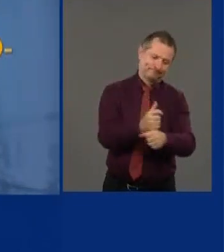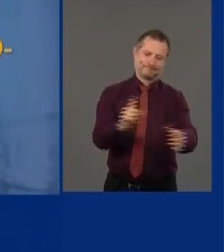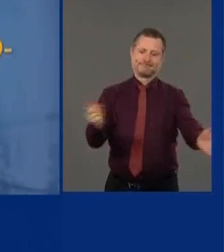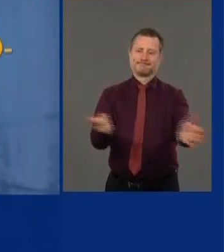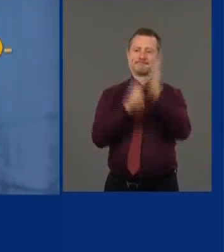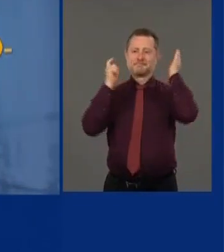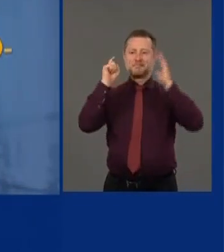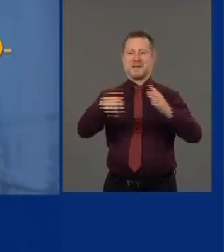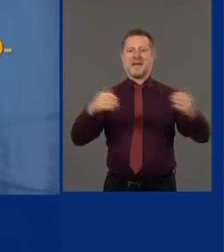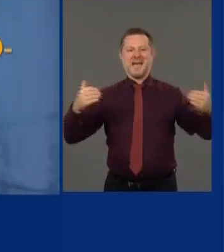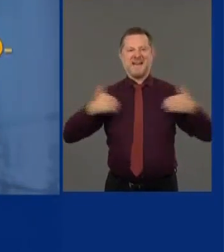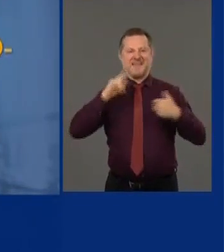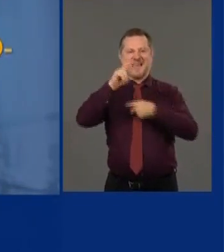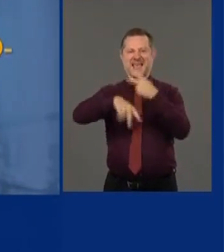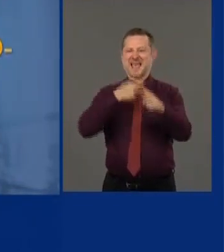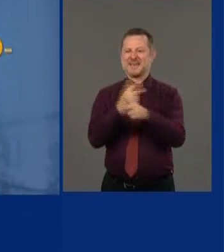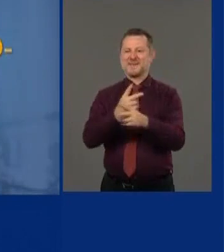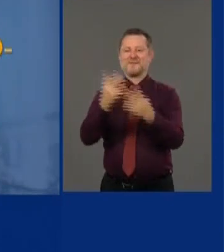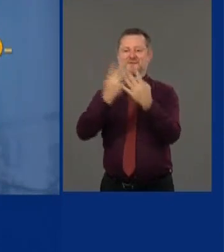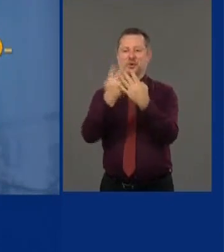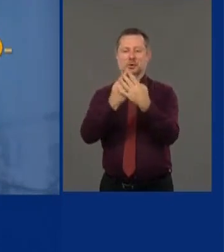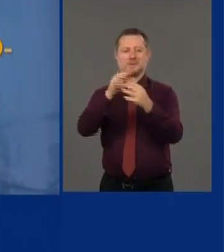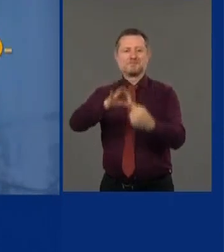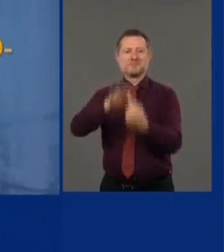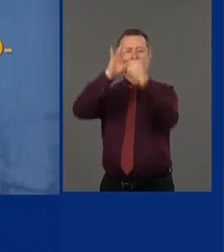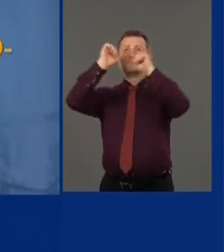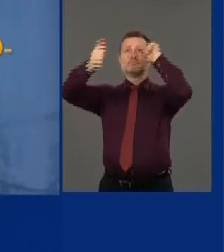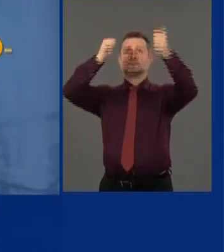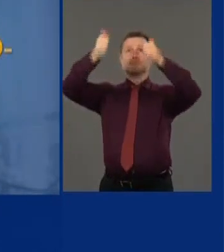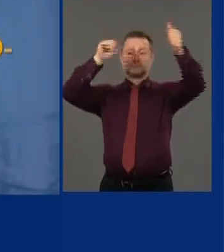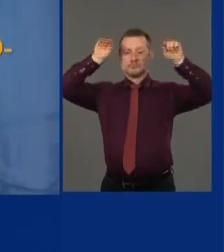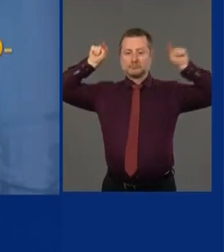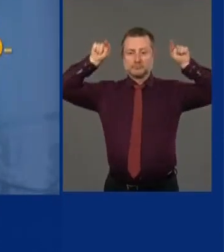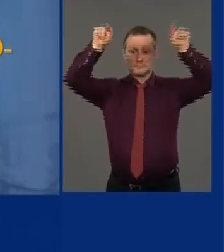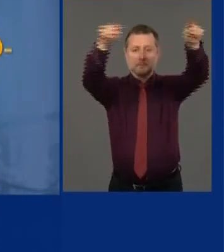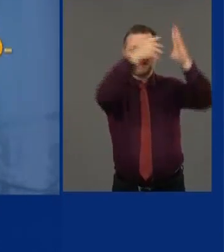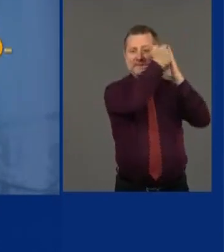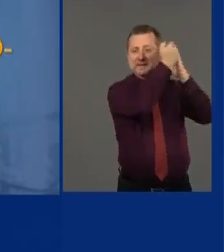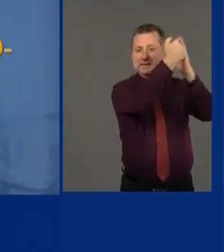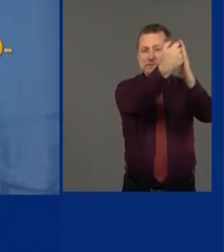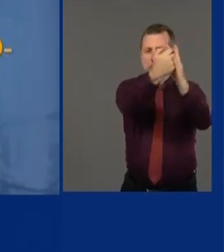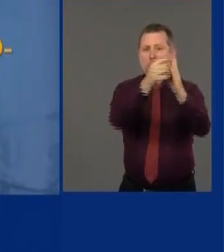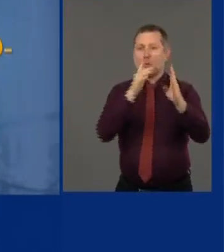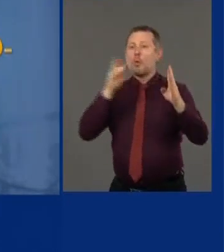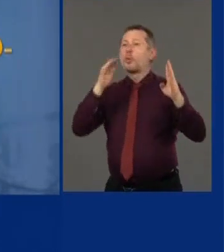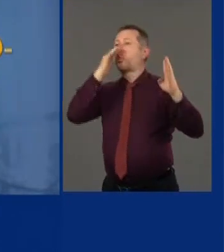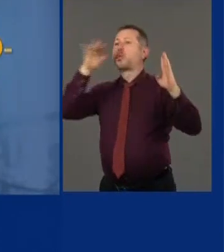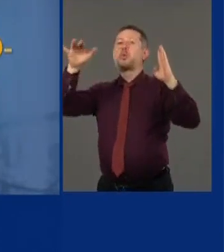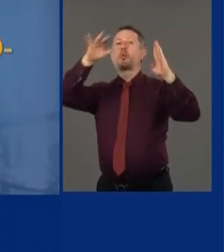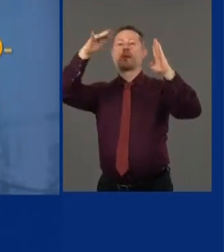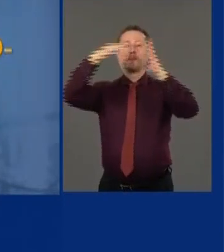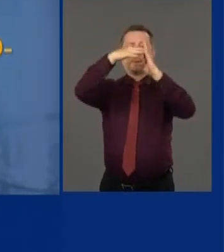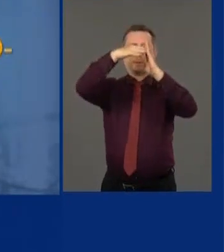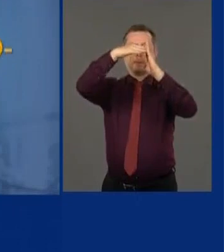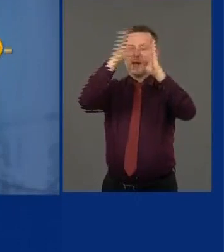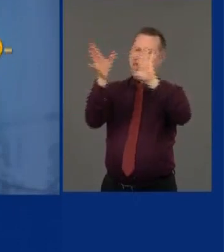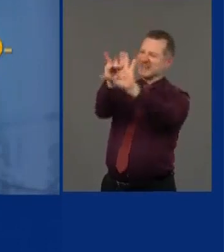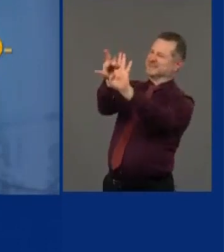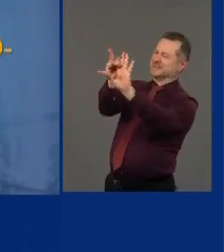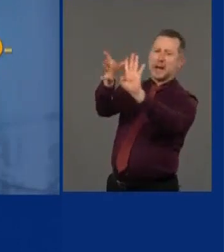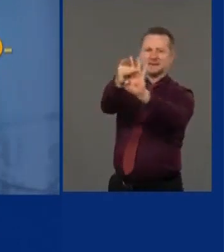have air filtration systems that can filter out the COVID virus. For many of